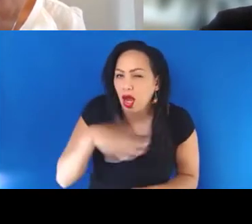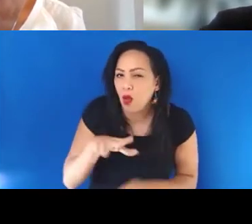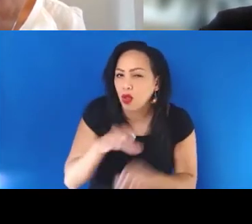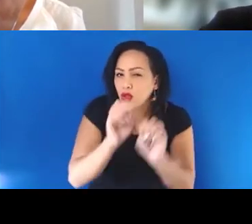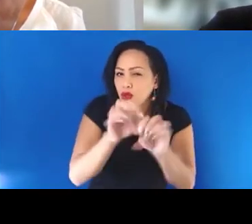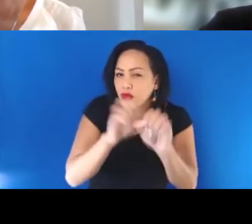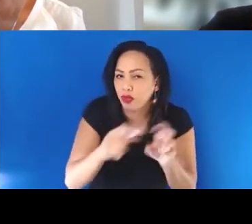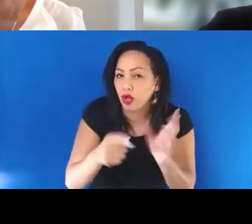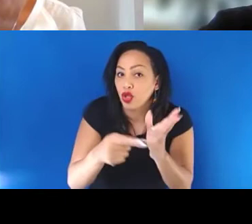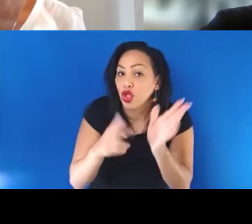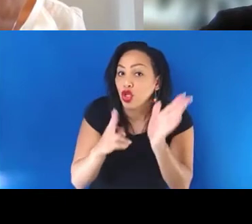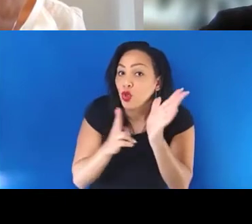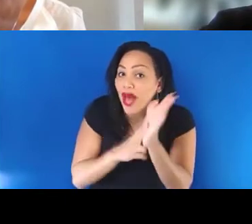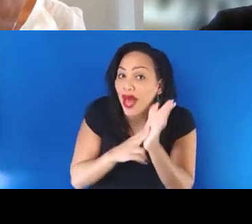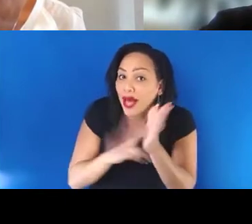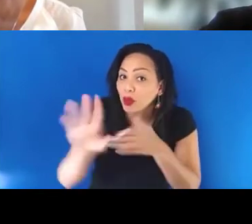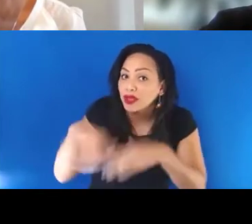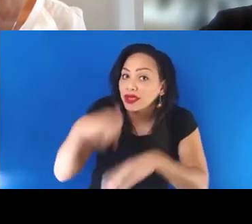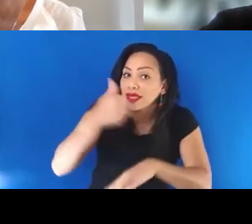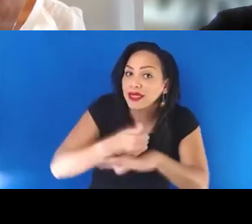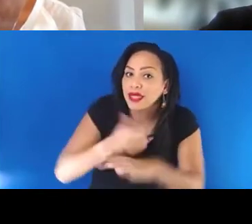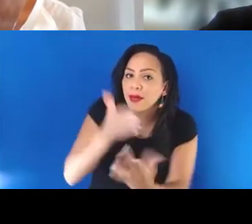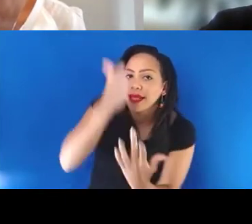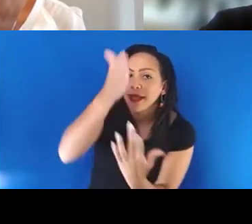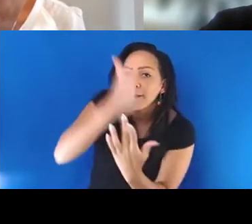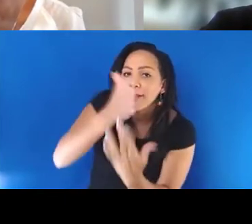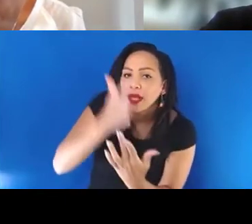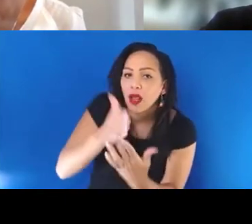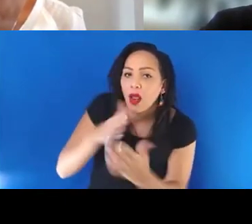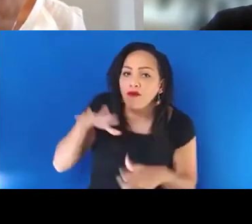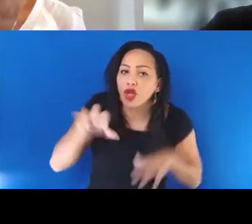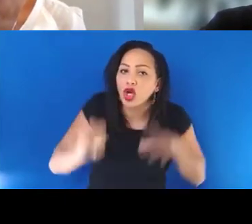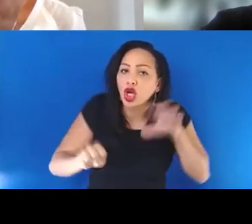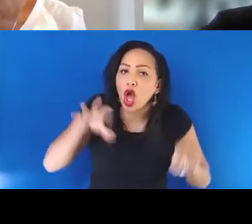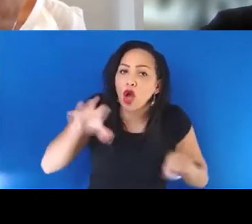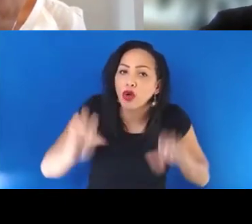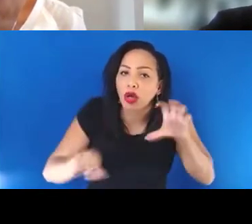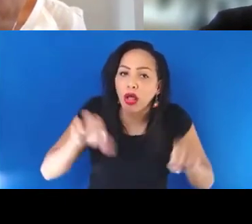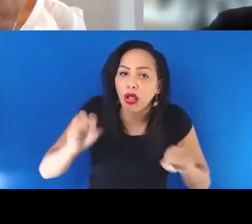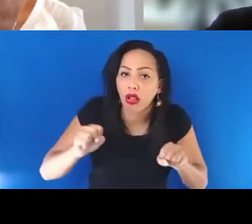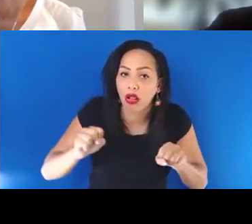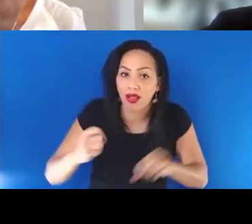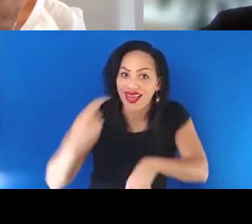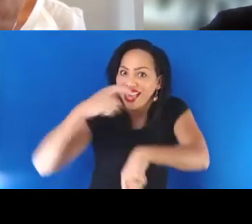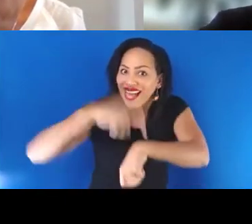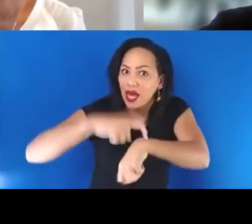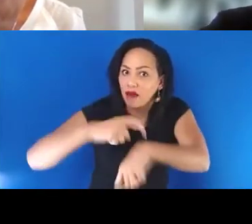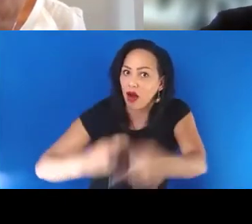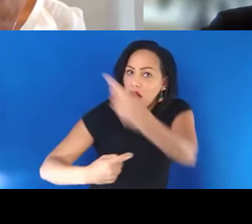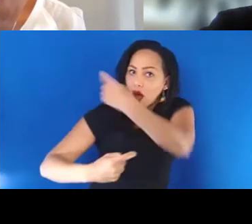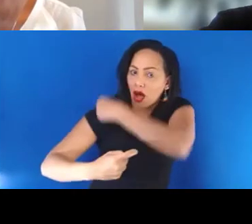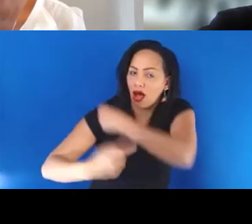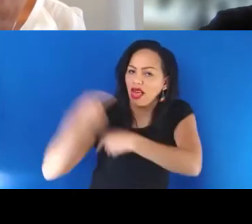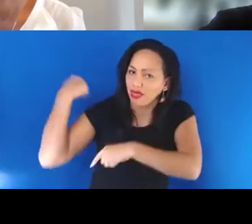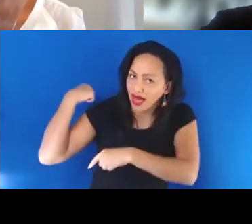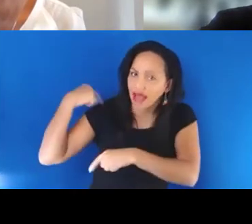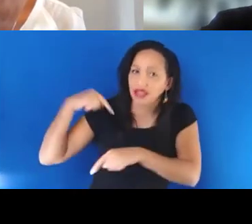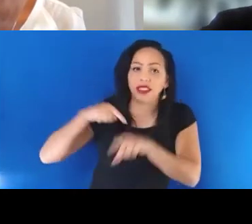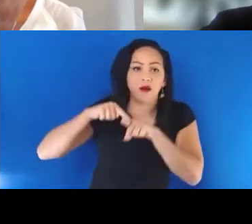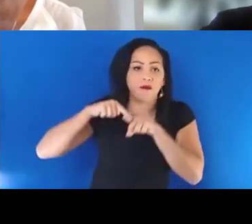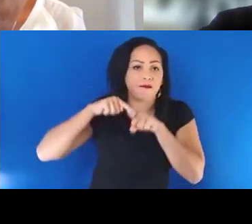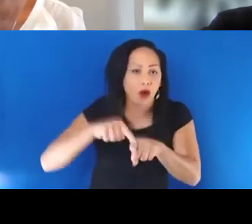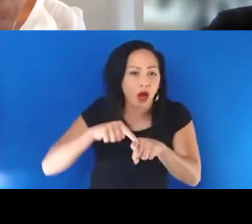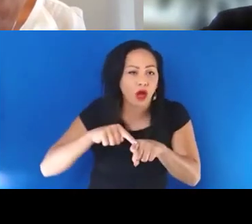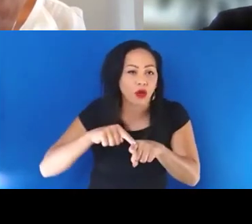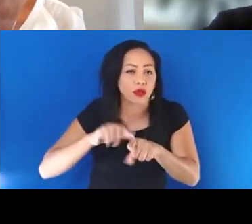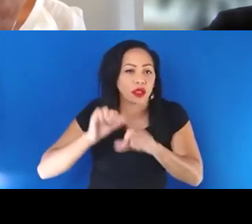of the colonial era, and its structures reflect and maintain that colonial structure. That